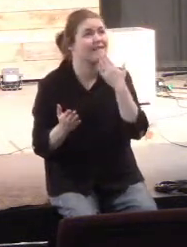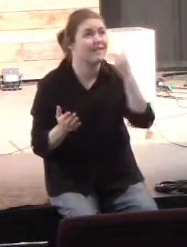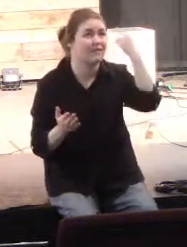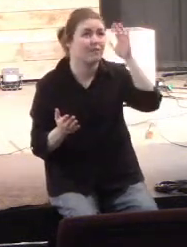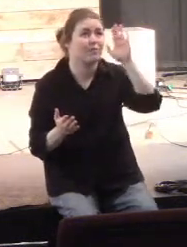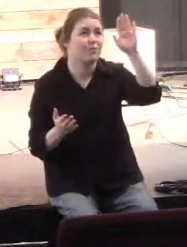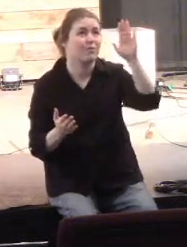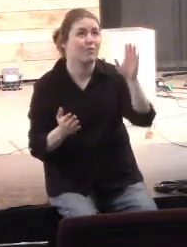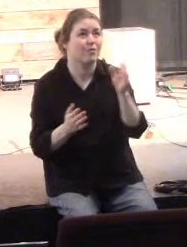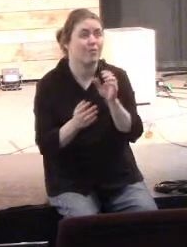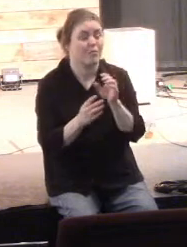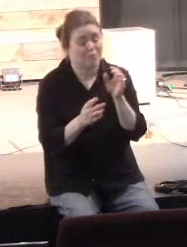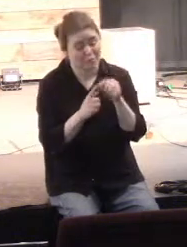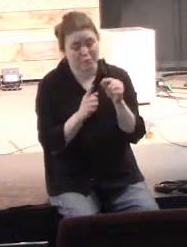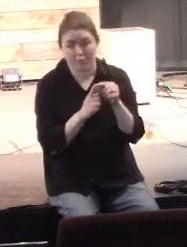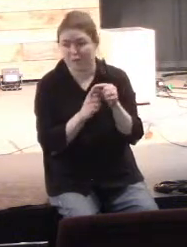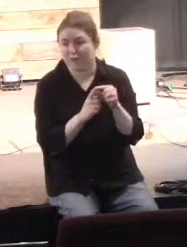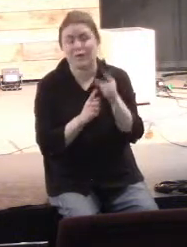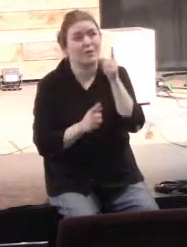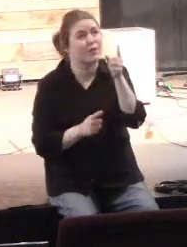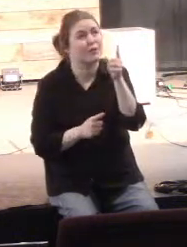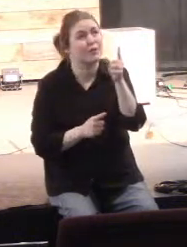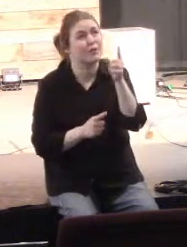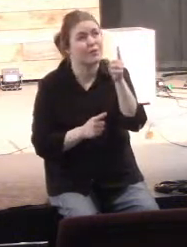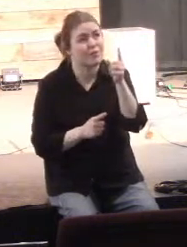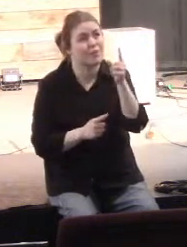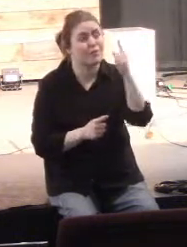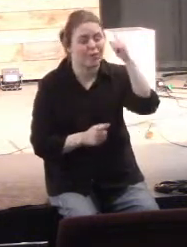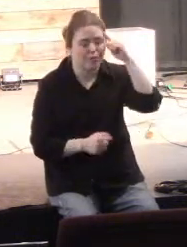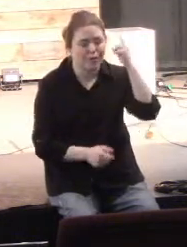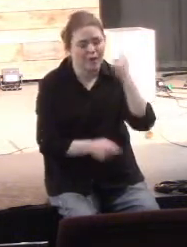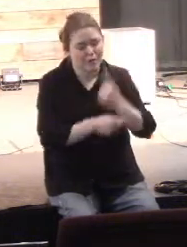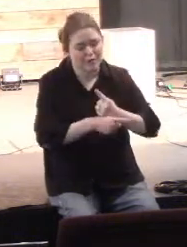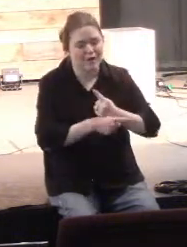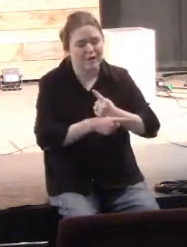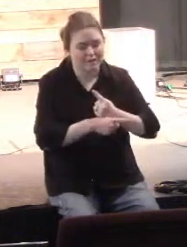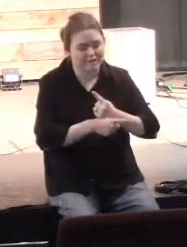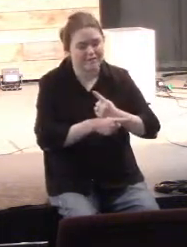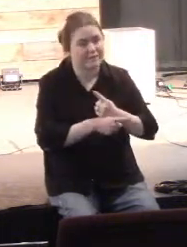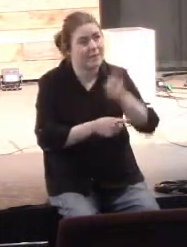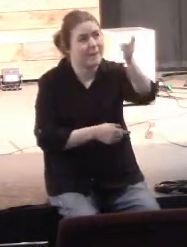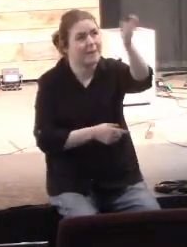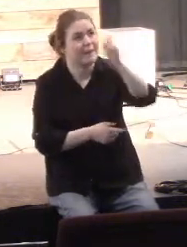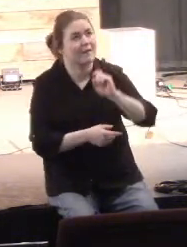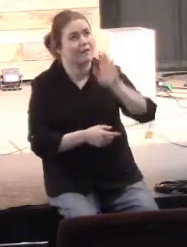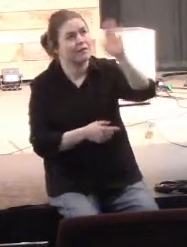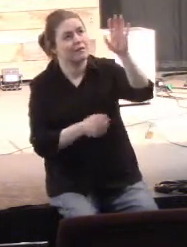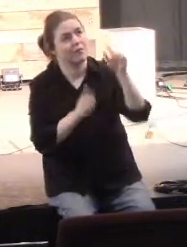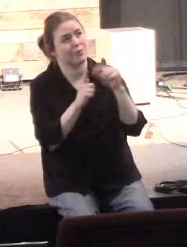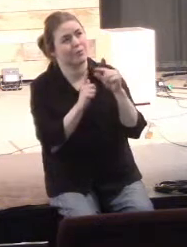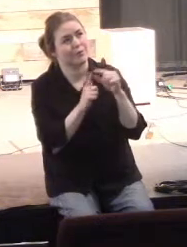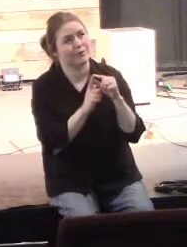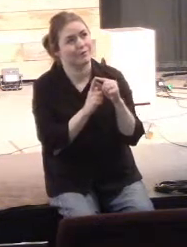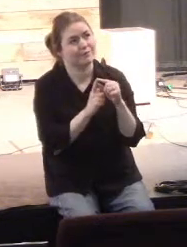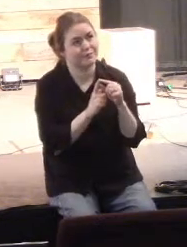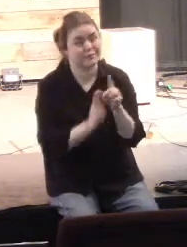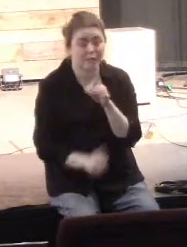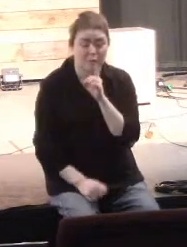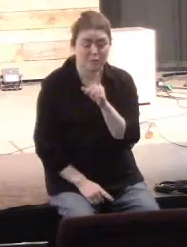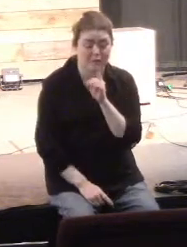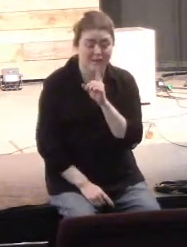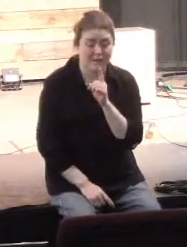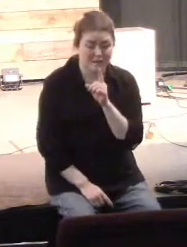you saw fit, God, to give us, Father, your word, Father, which really has the